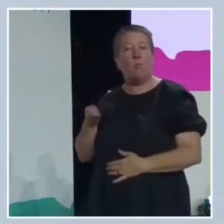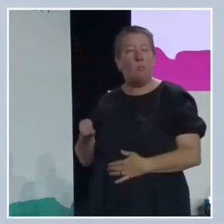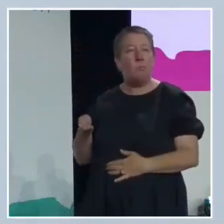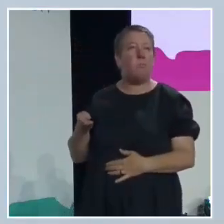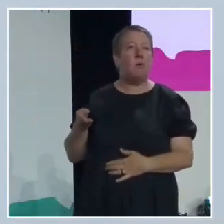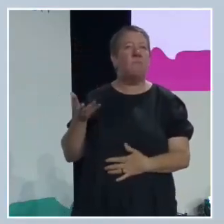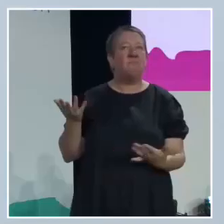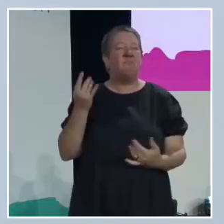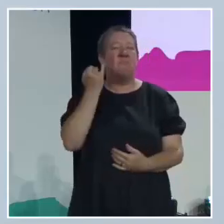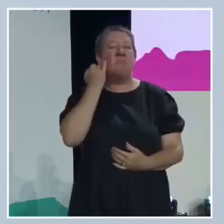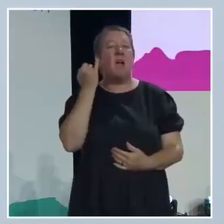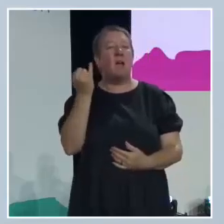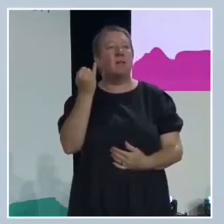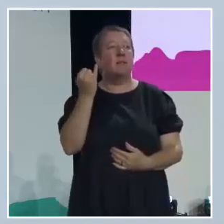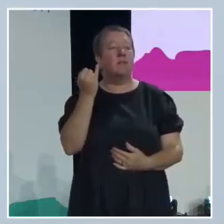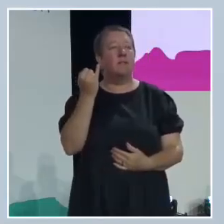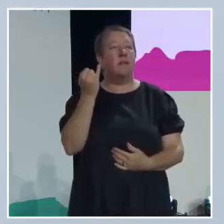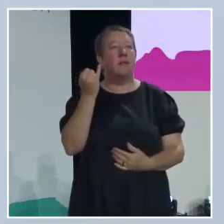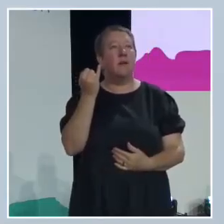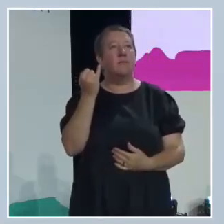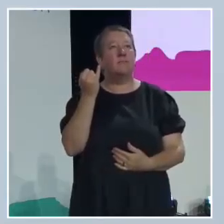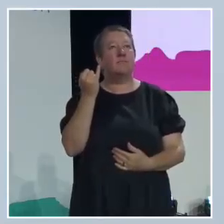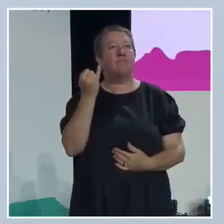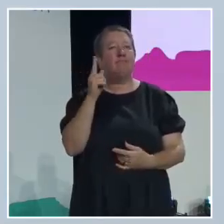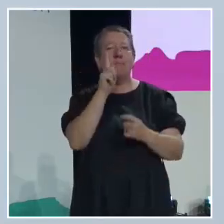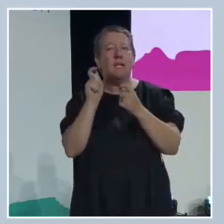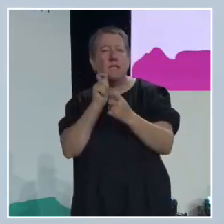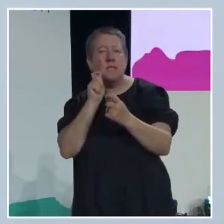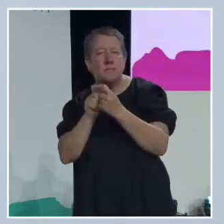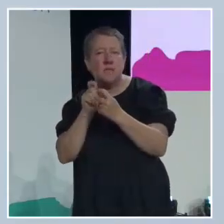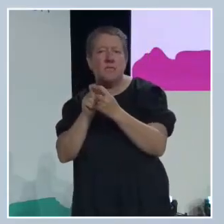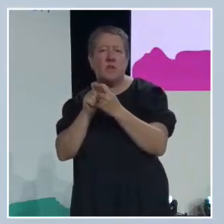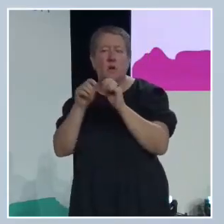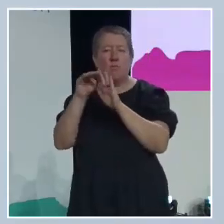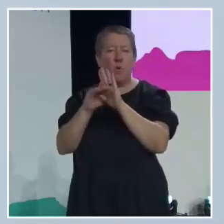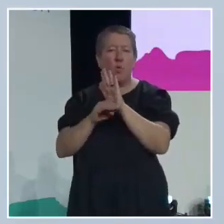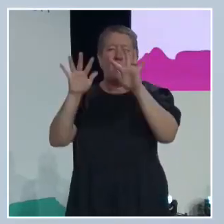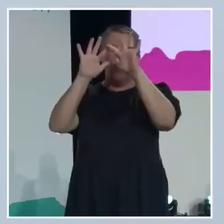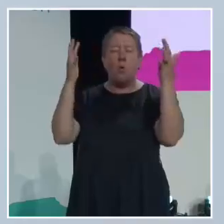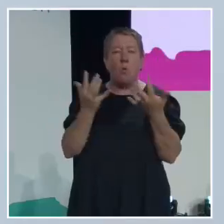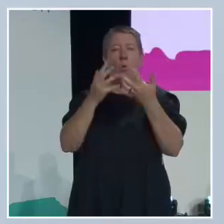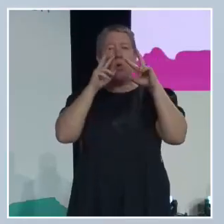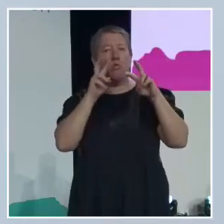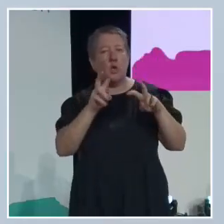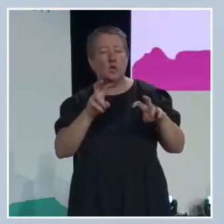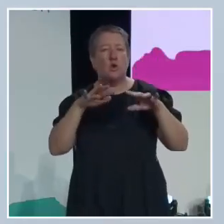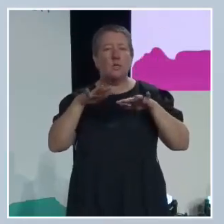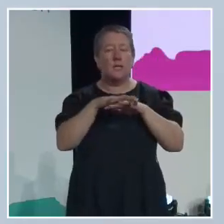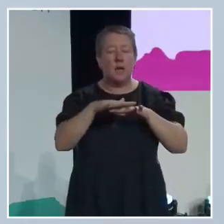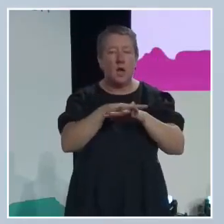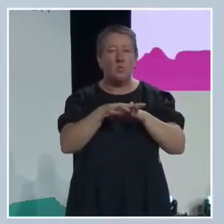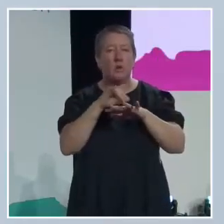of yes, a specific program, a global research network around